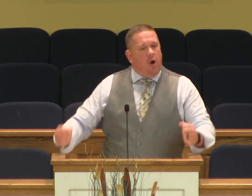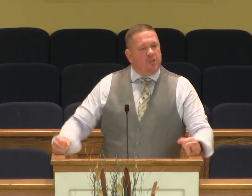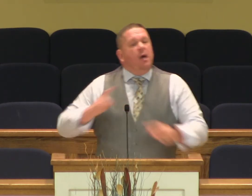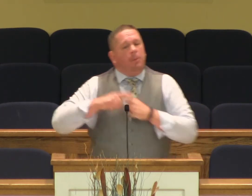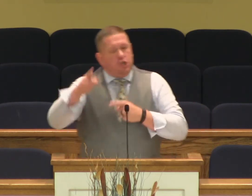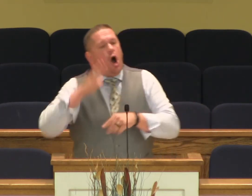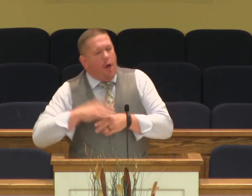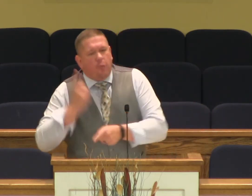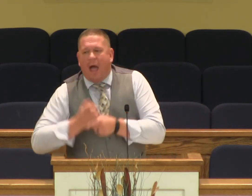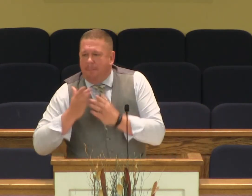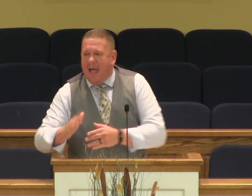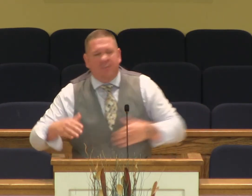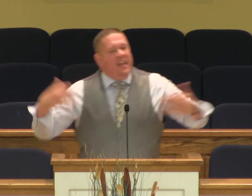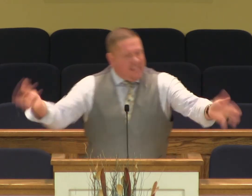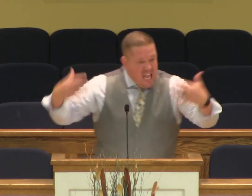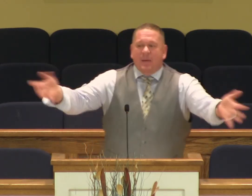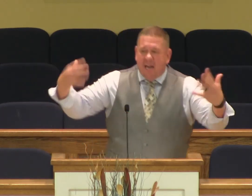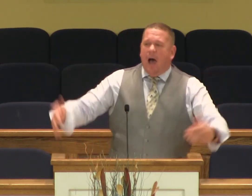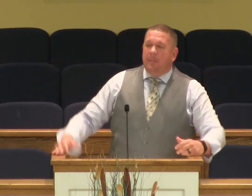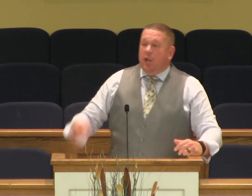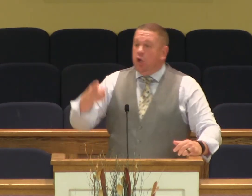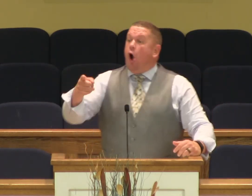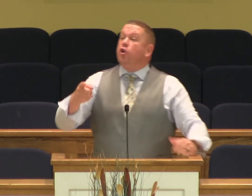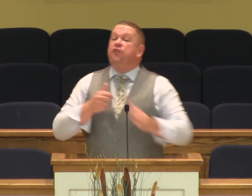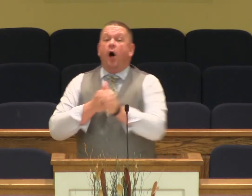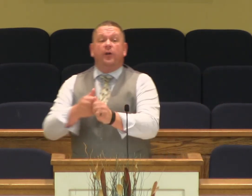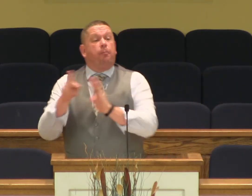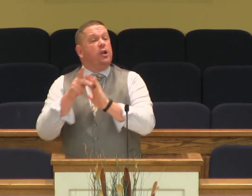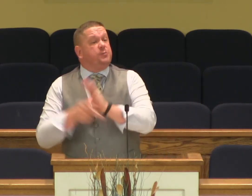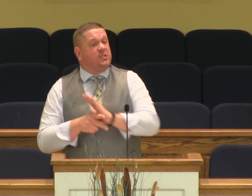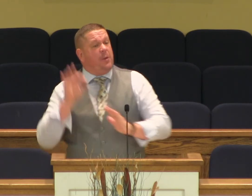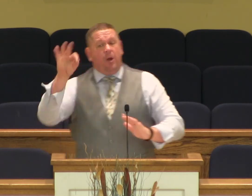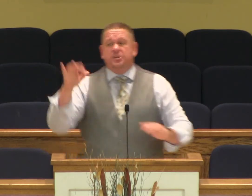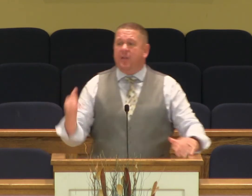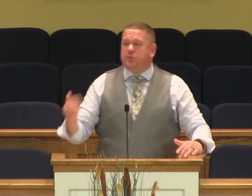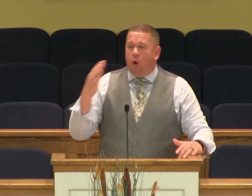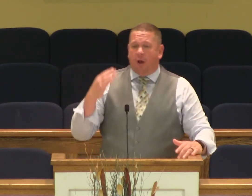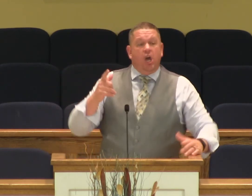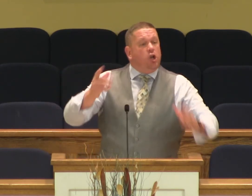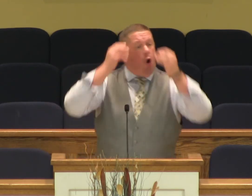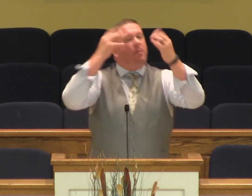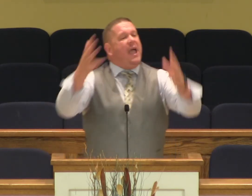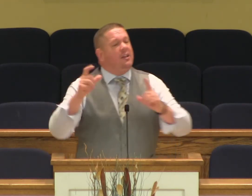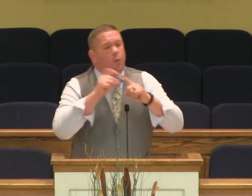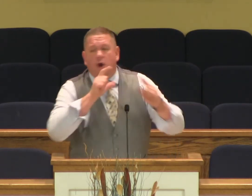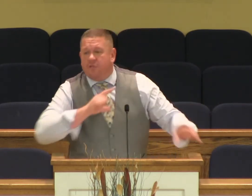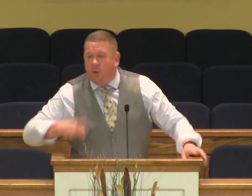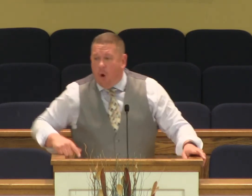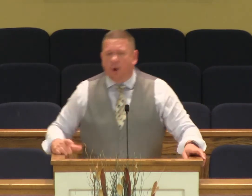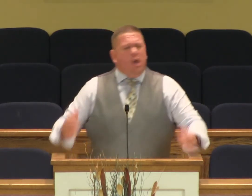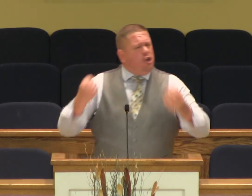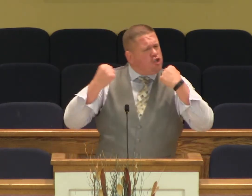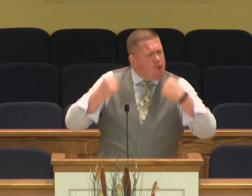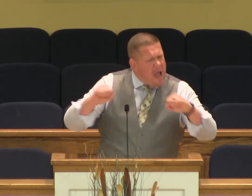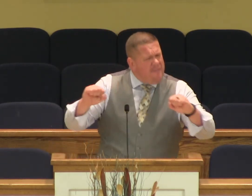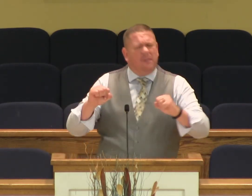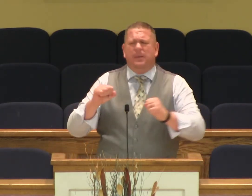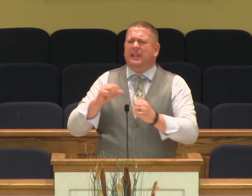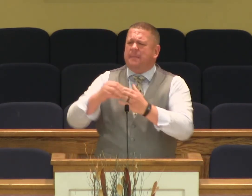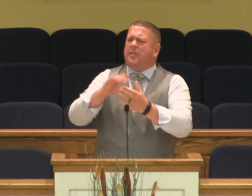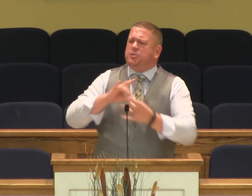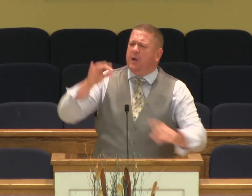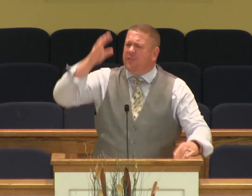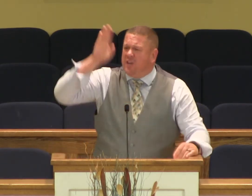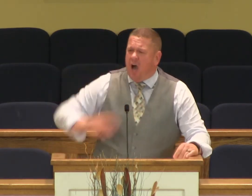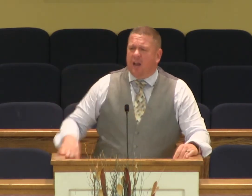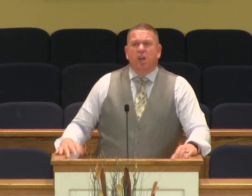feel discouraged, but you're on the right path. Keep it up. You're following the principles that we preached about this morning. You're obeying the word of the Lord. You're striving to be